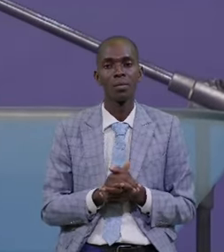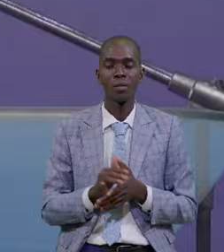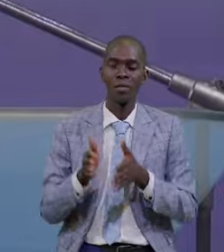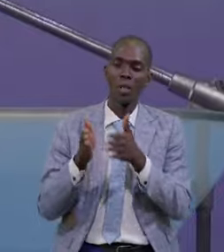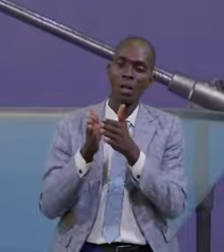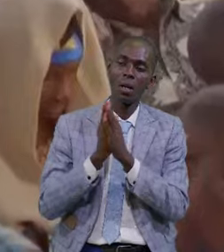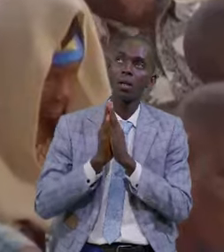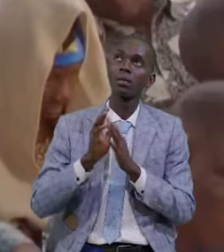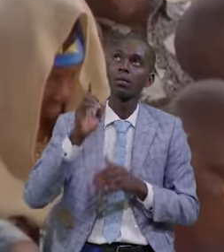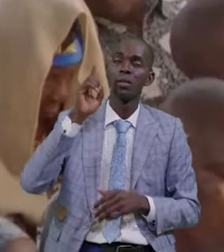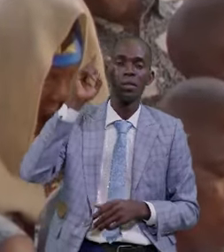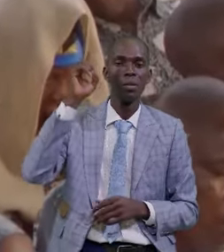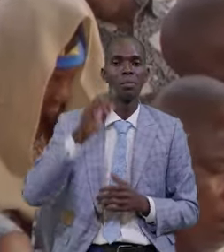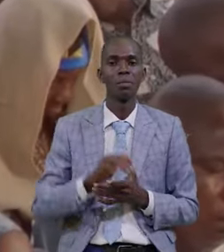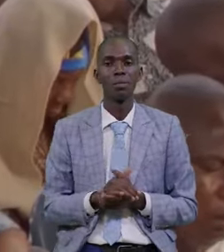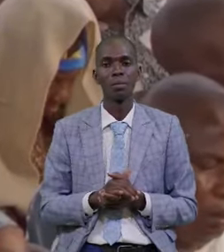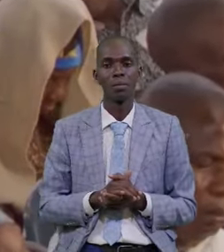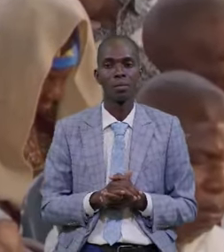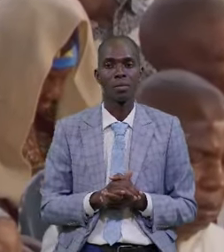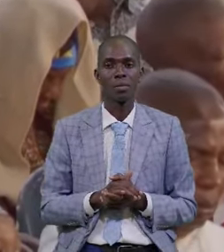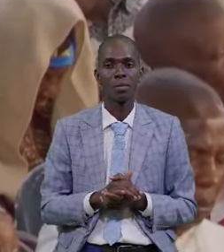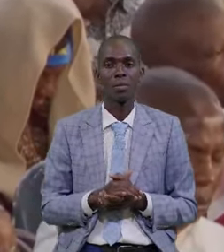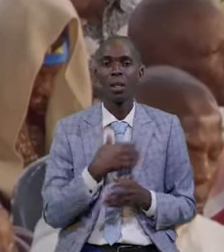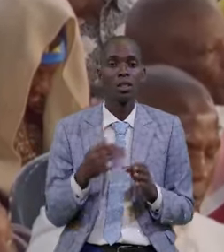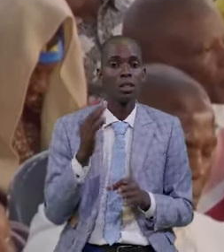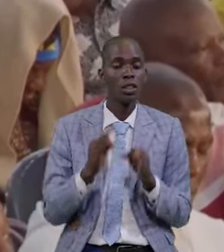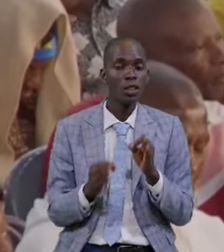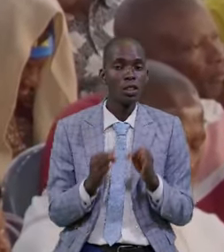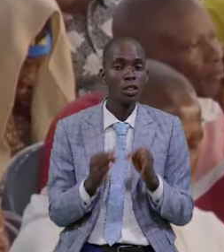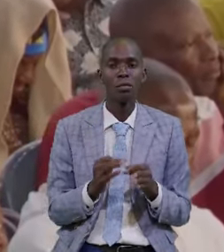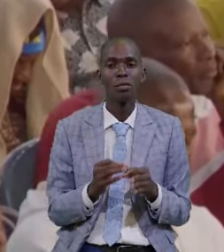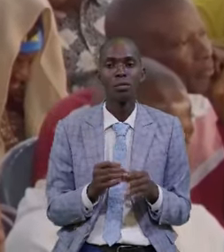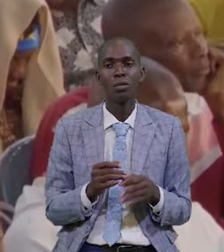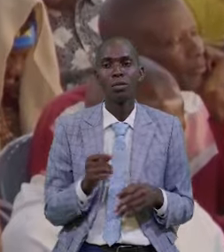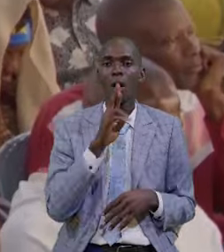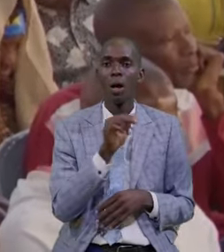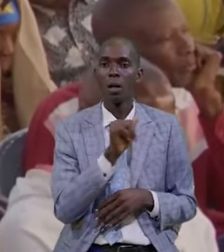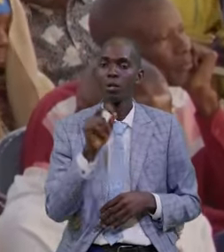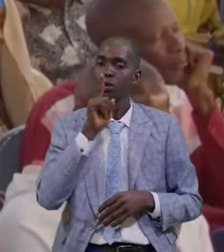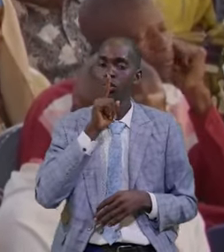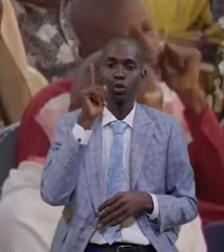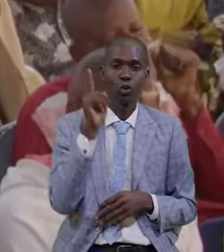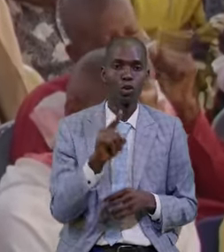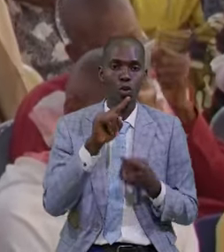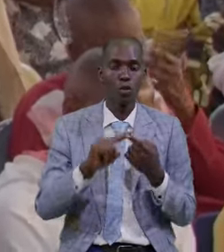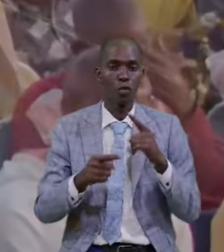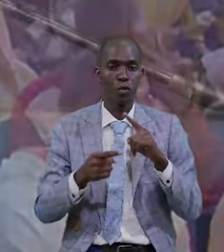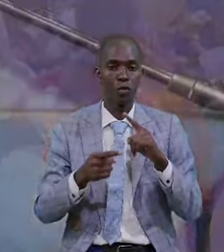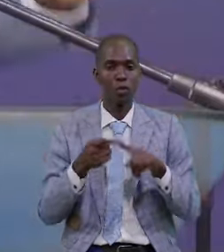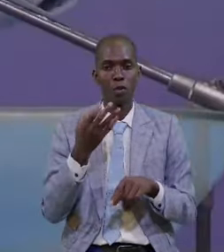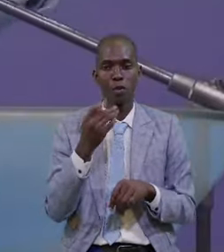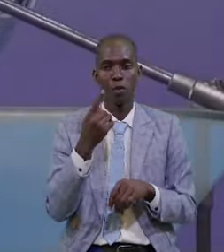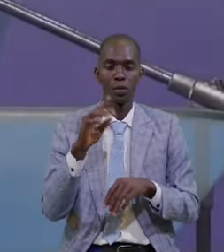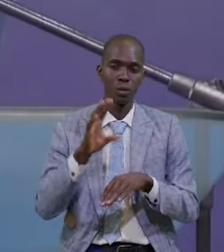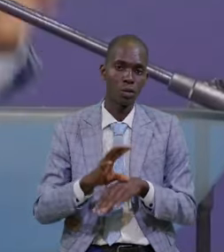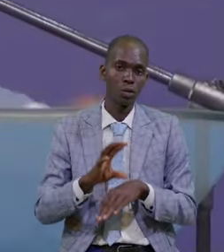Ask him. And if you are a true friend of the church, when